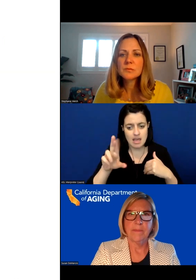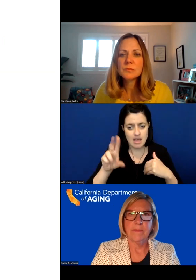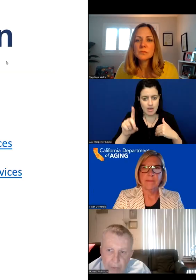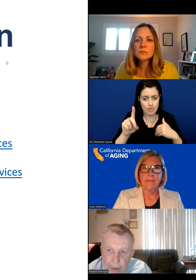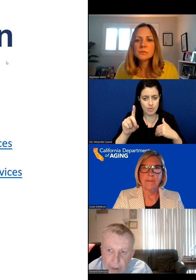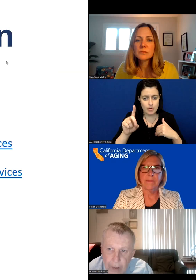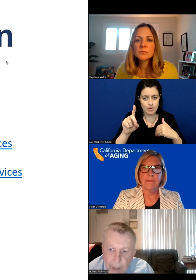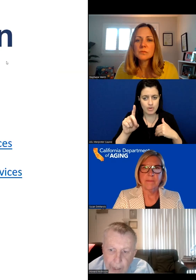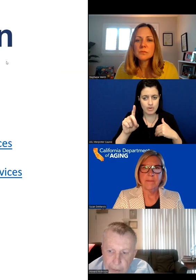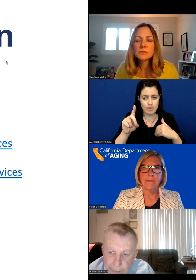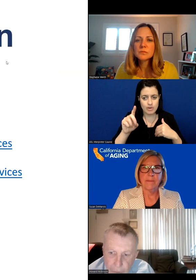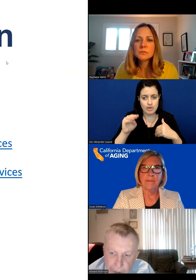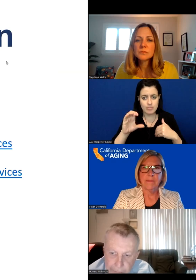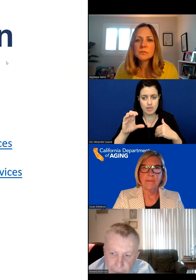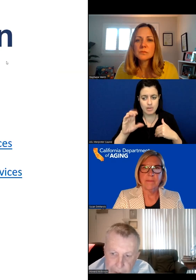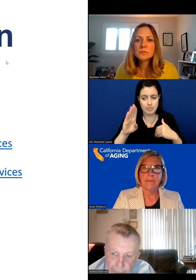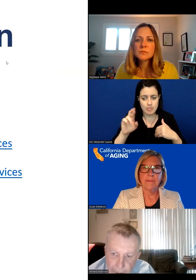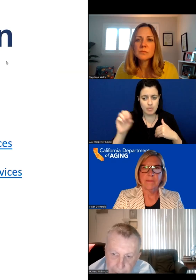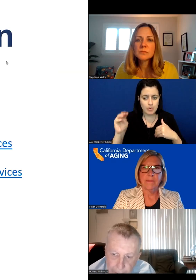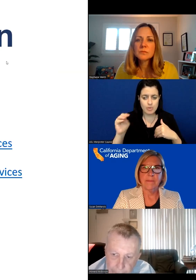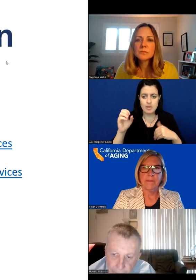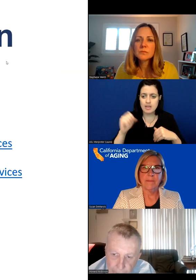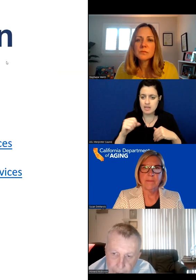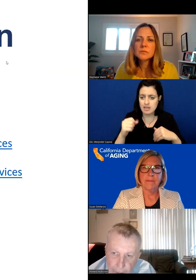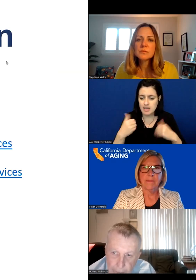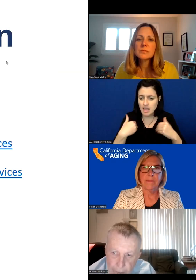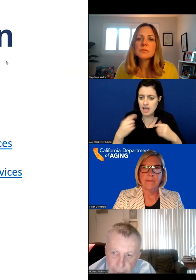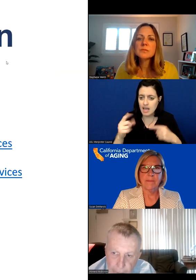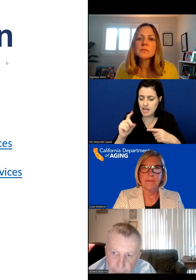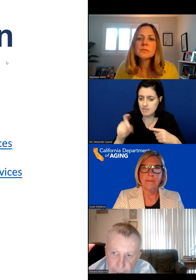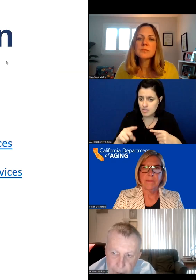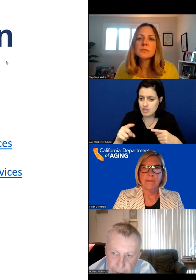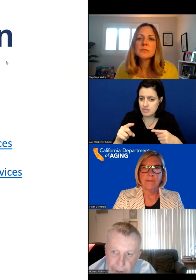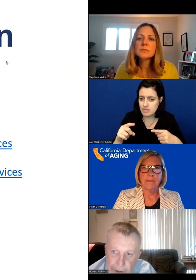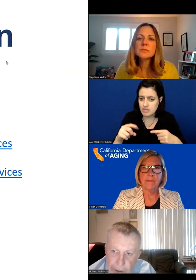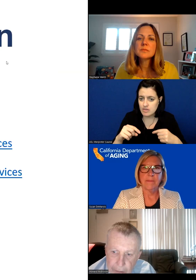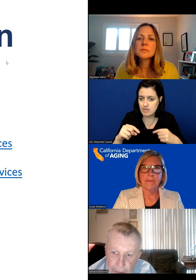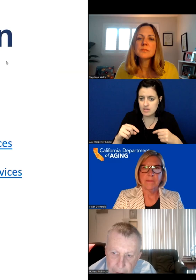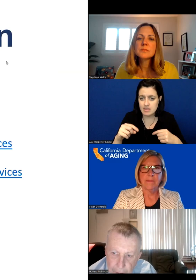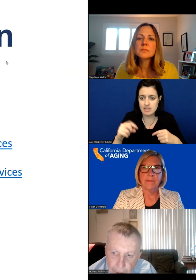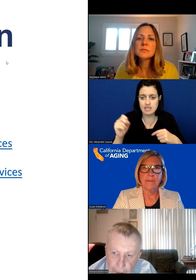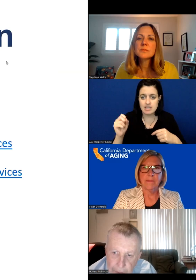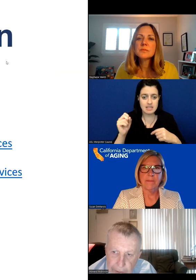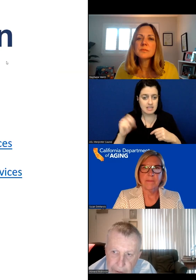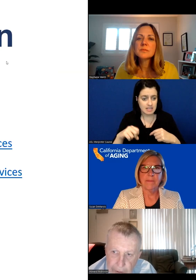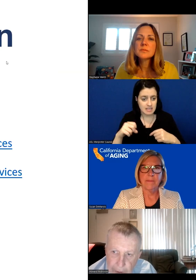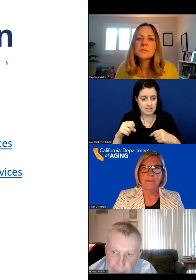Yes, I do have a question for Stephanie. Okay, Howard McBroom. Yes.